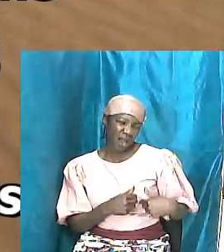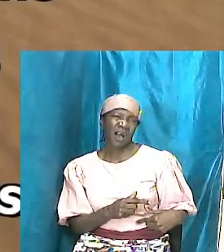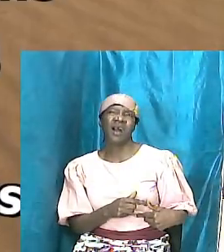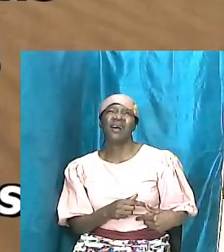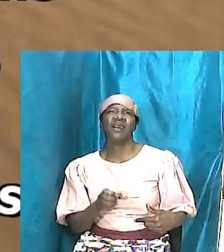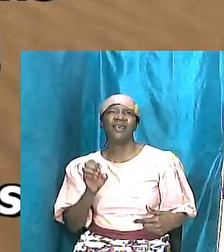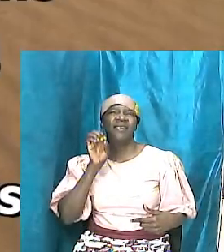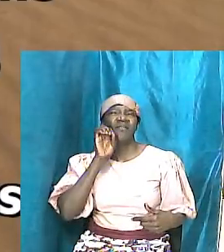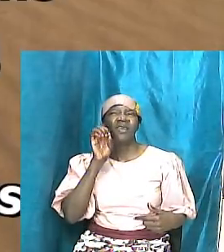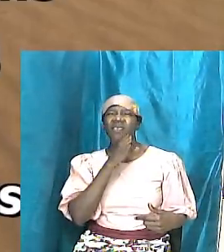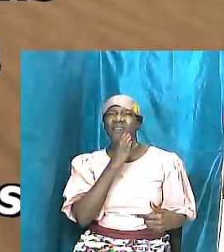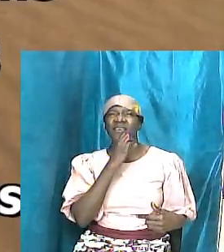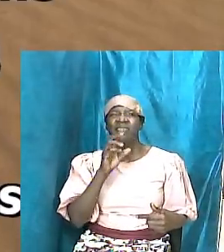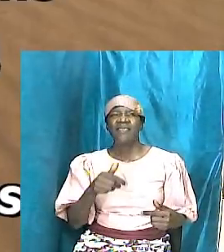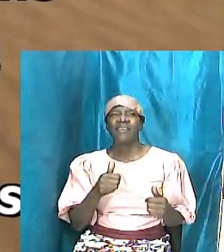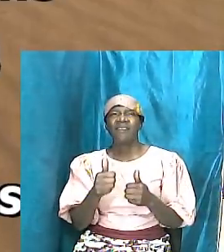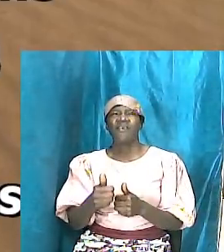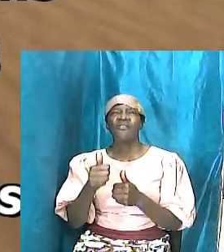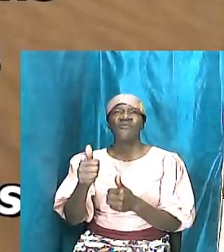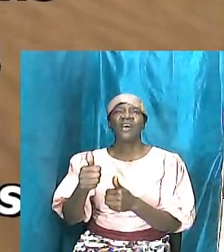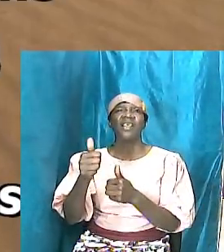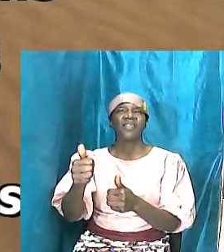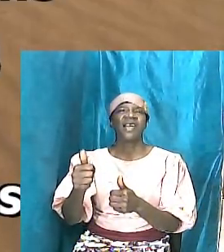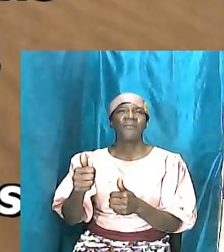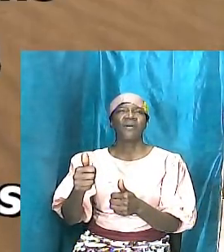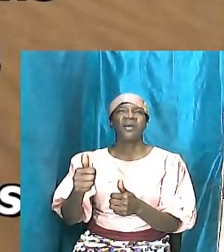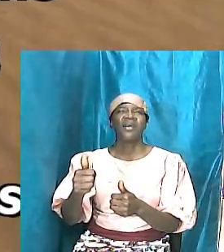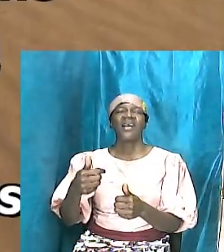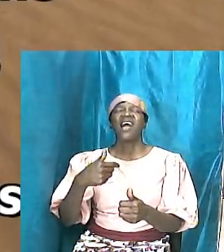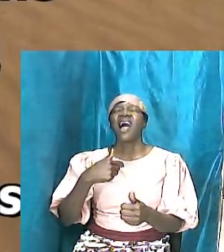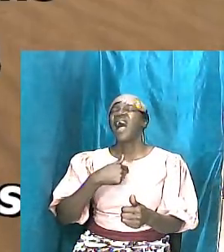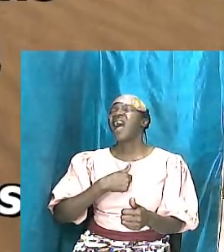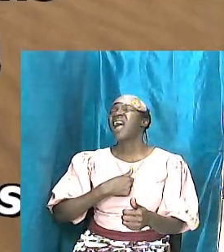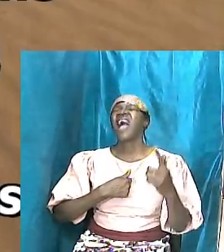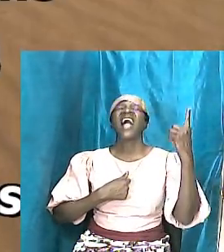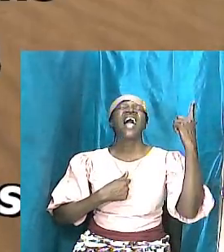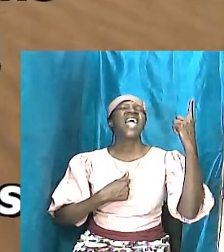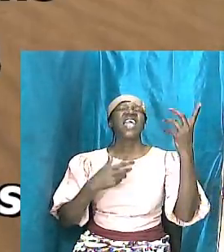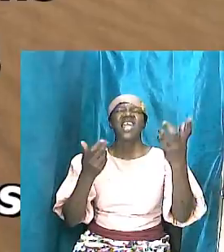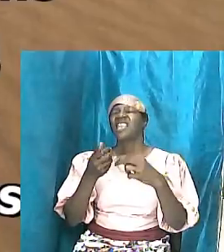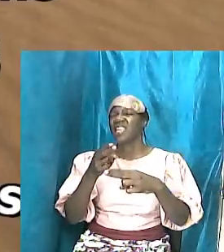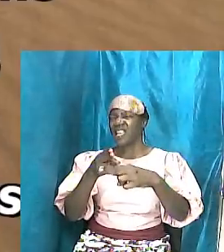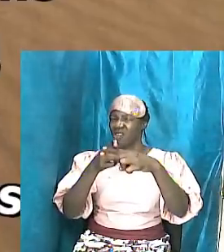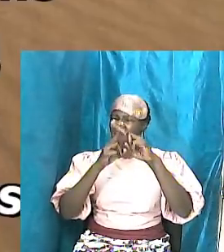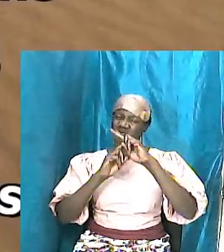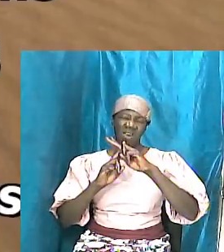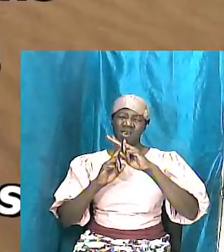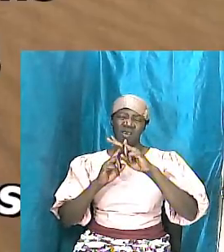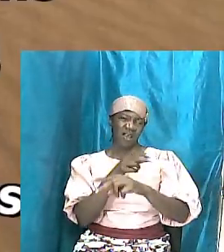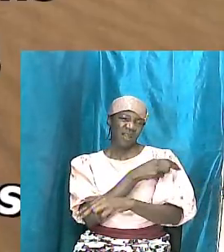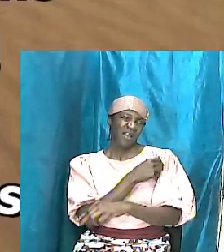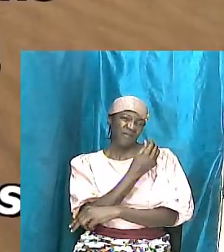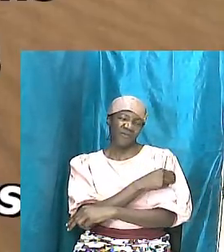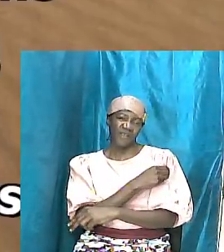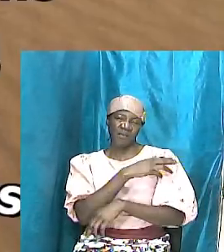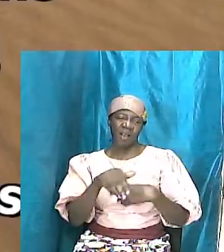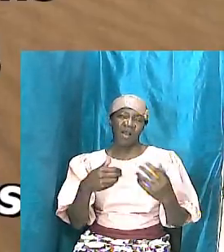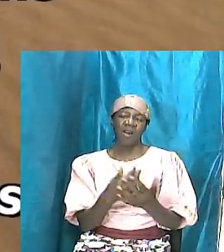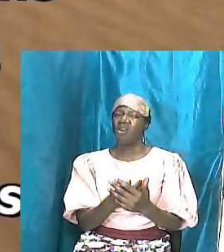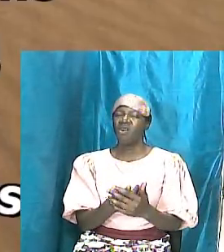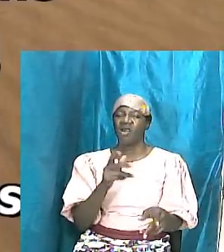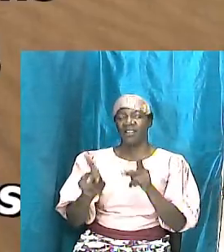Egyptians, and they shall follow them, and I will get me honor upon Pharaoh, and upon all his